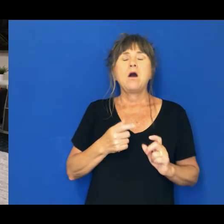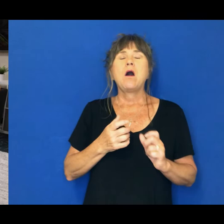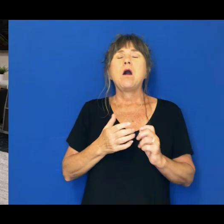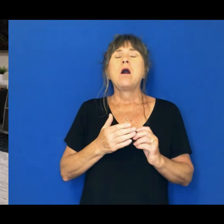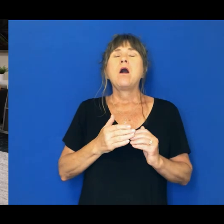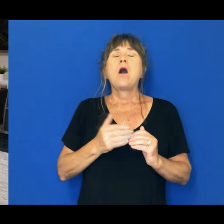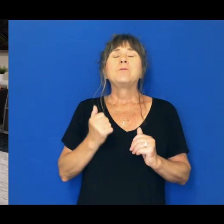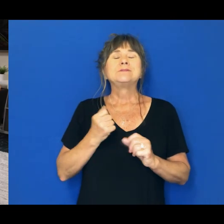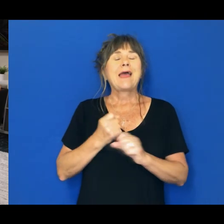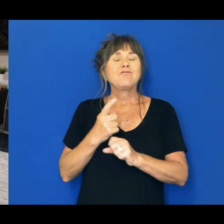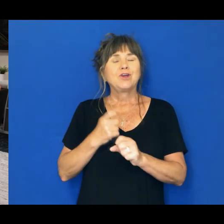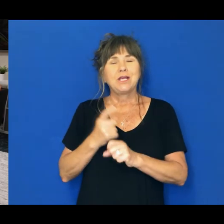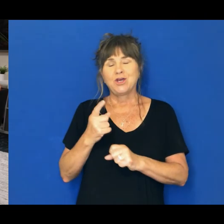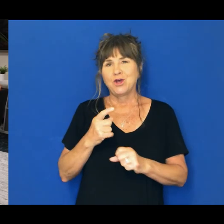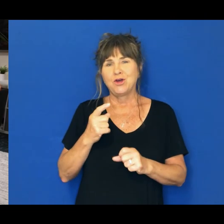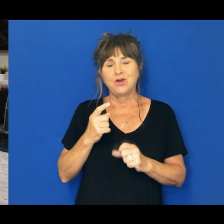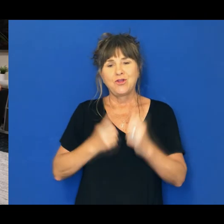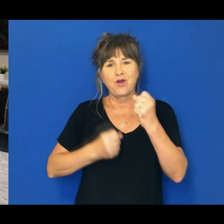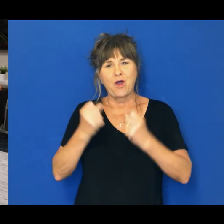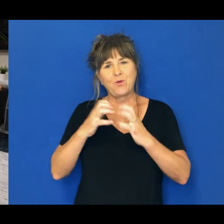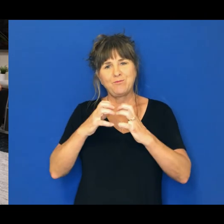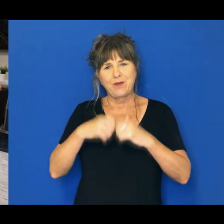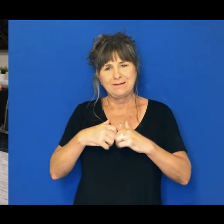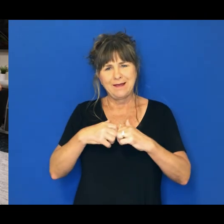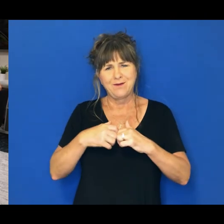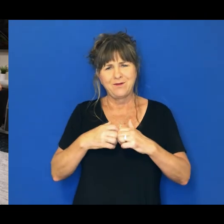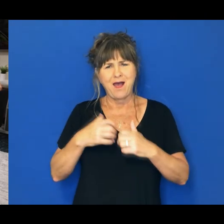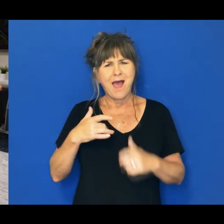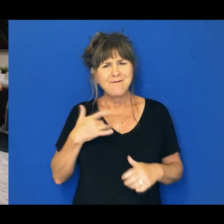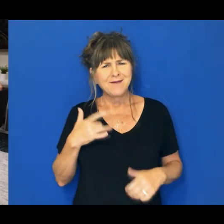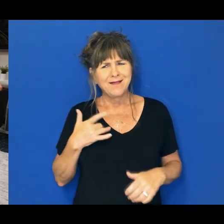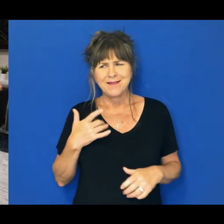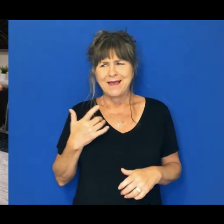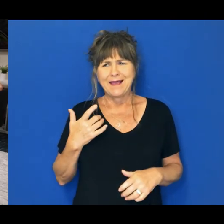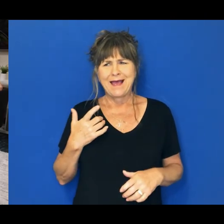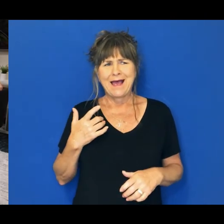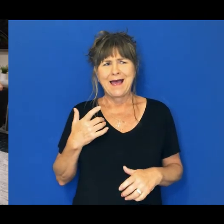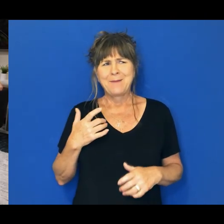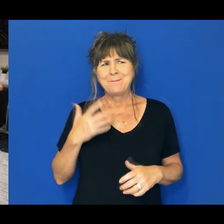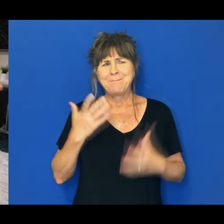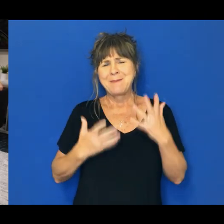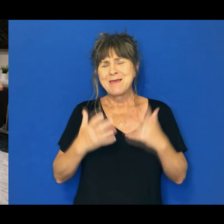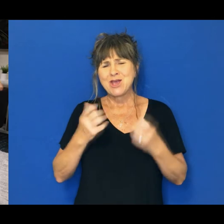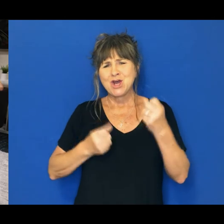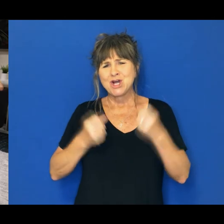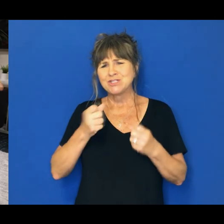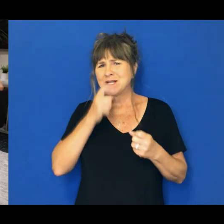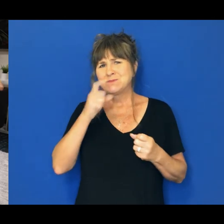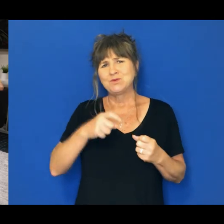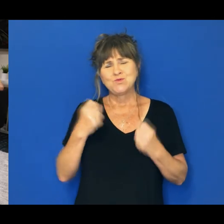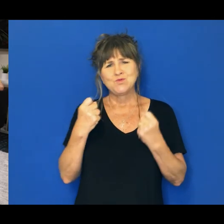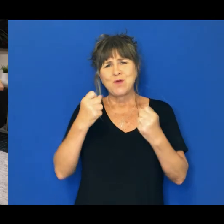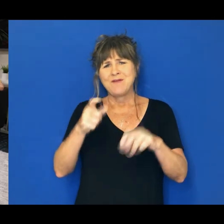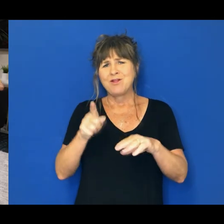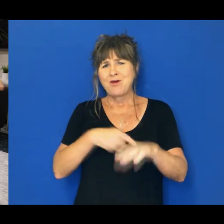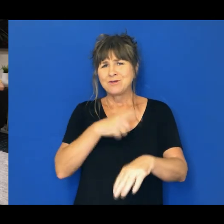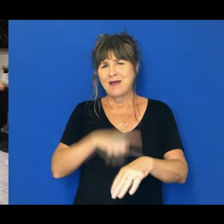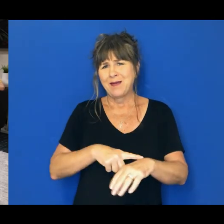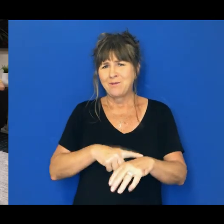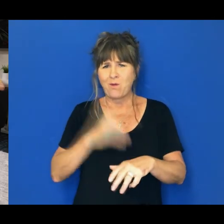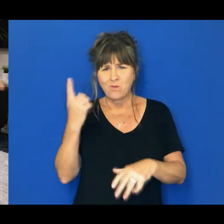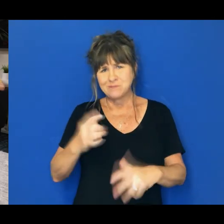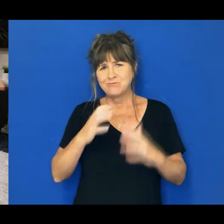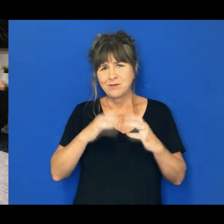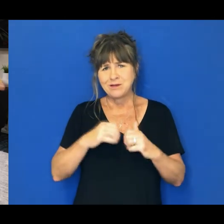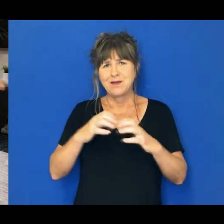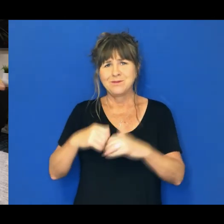our car would break down. Oh, no. And it got to the point where, as a kid, I didn't think that cars were designed to travel long distances because we would always break